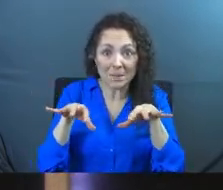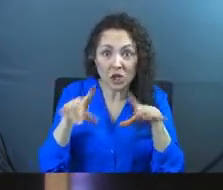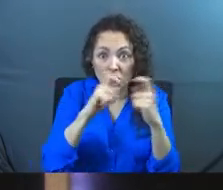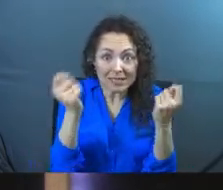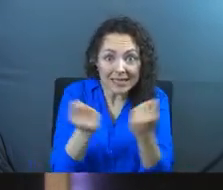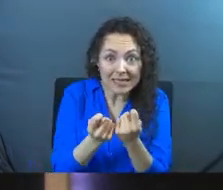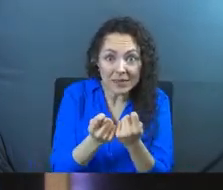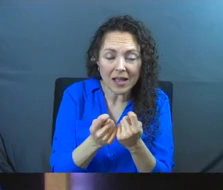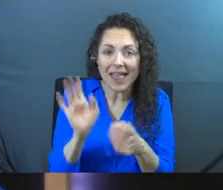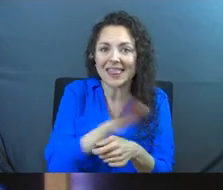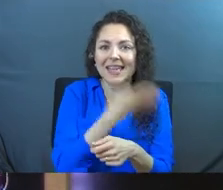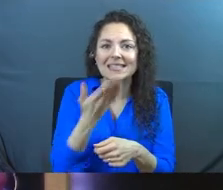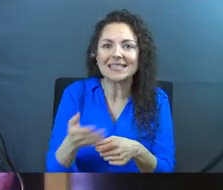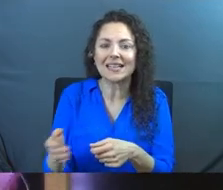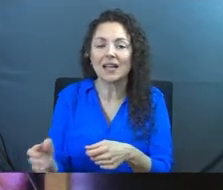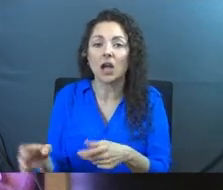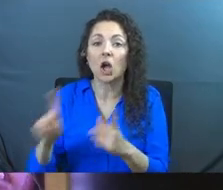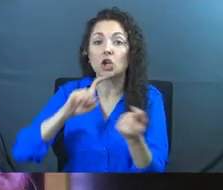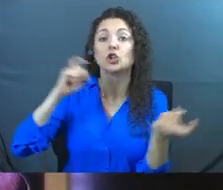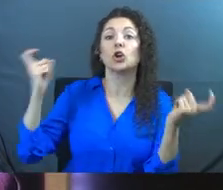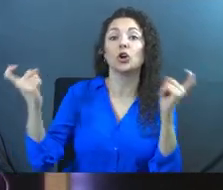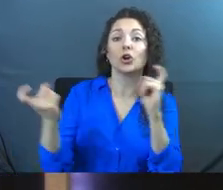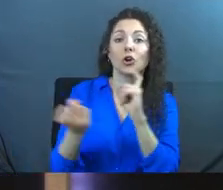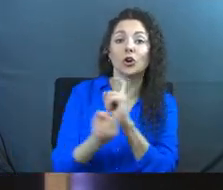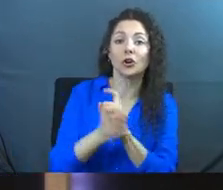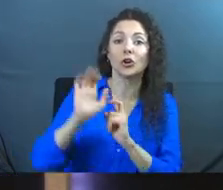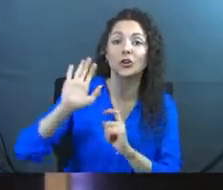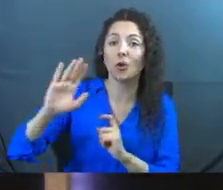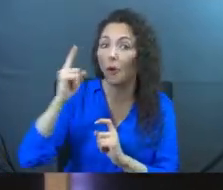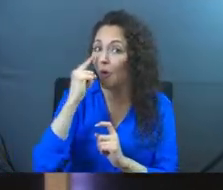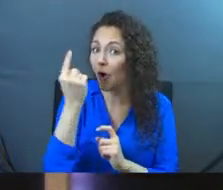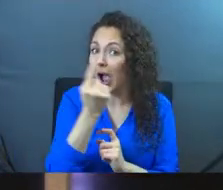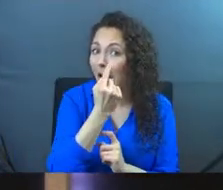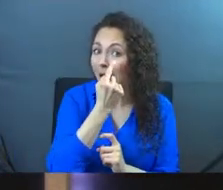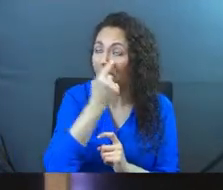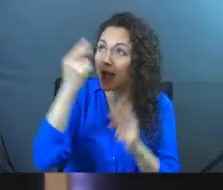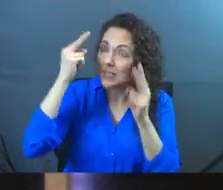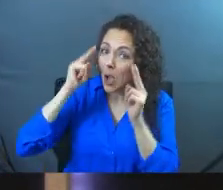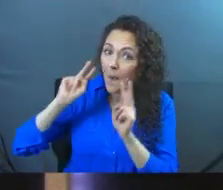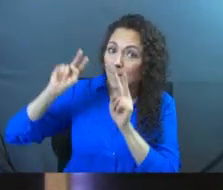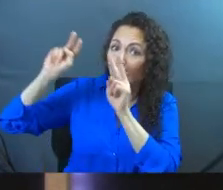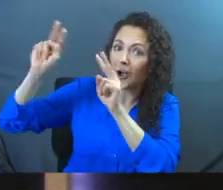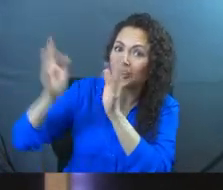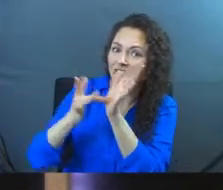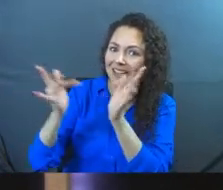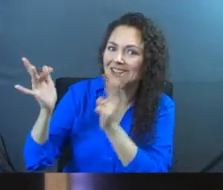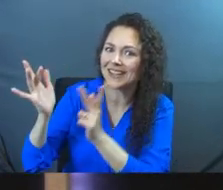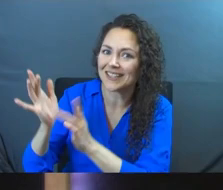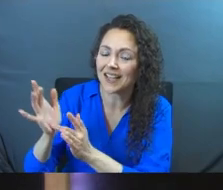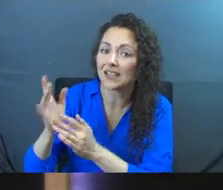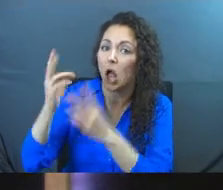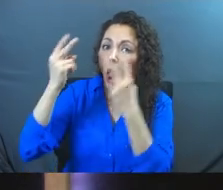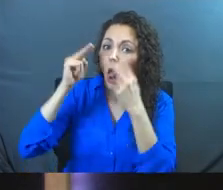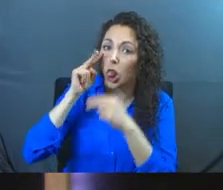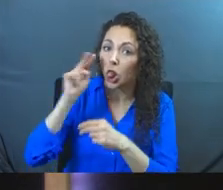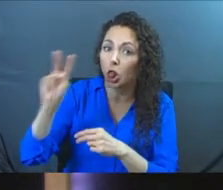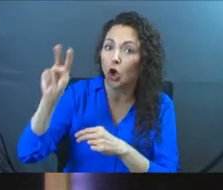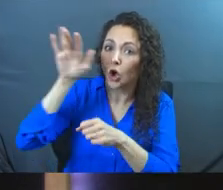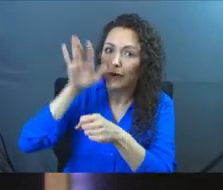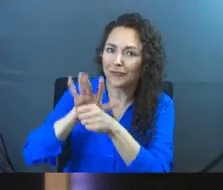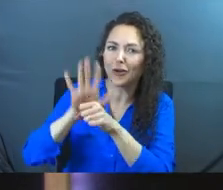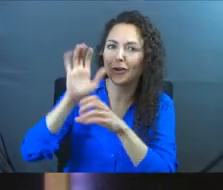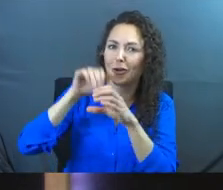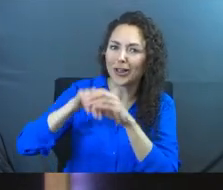they sing, "Turn your eyes upon Jesus, look full in his wonderful face. And the things of this earth will grow strangely dim in the light